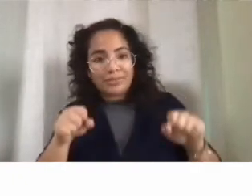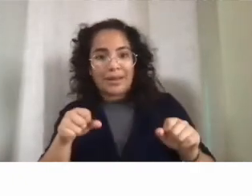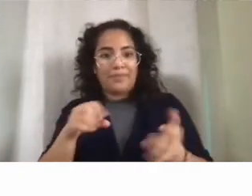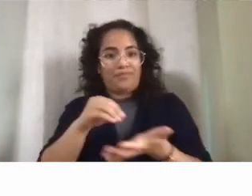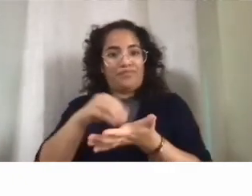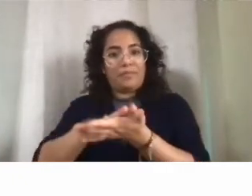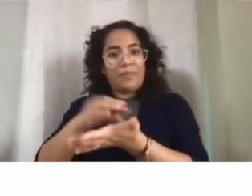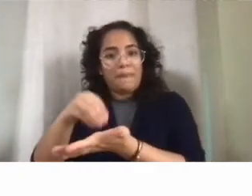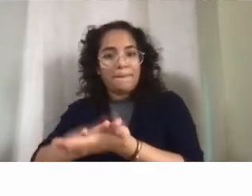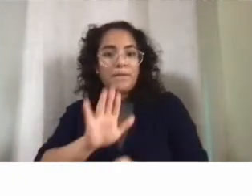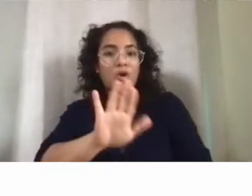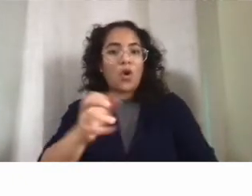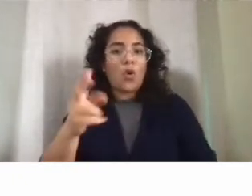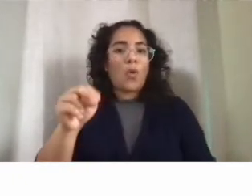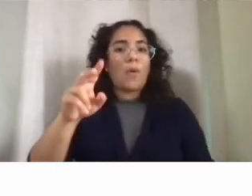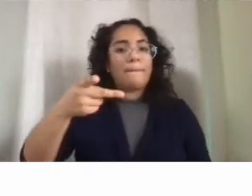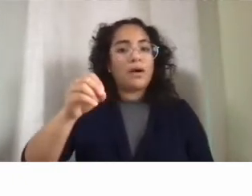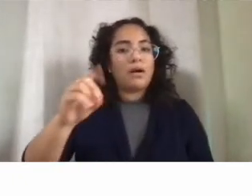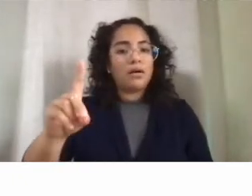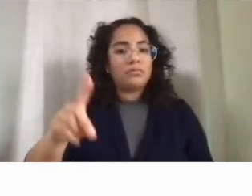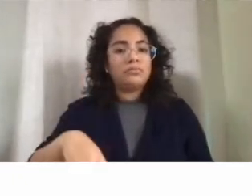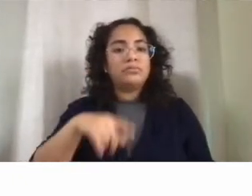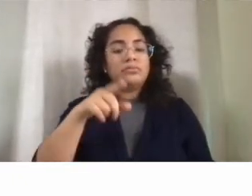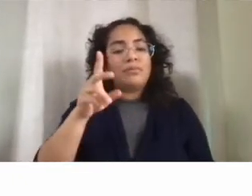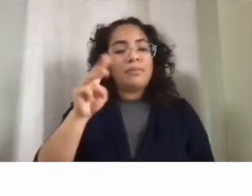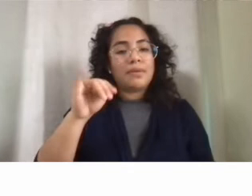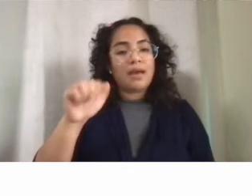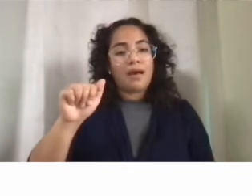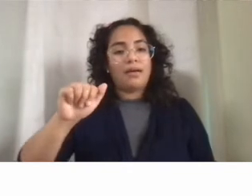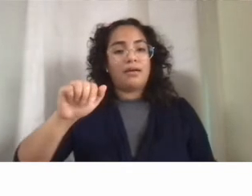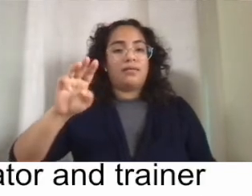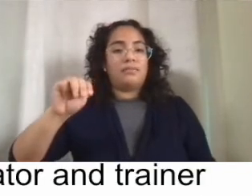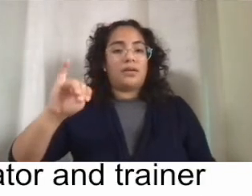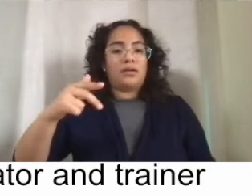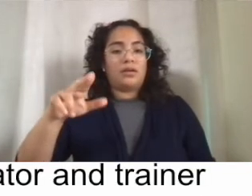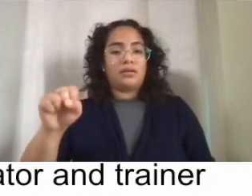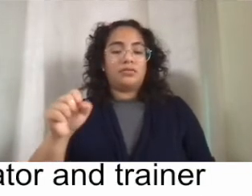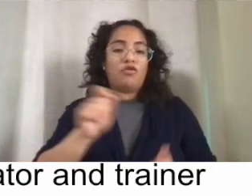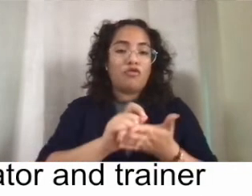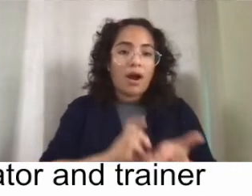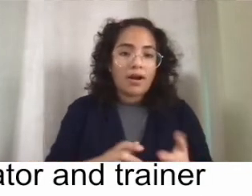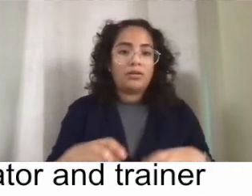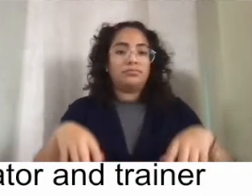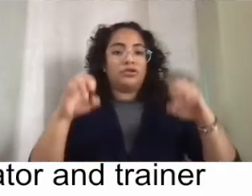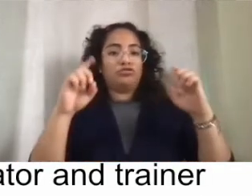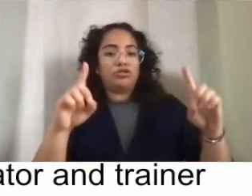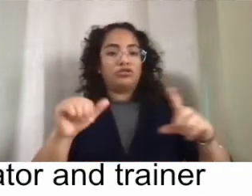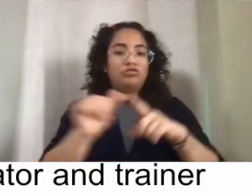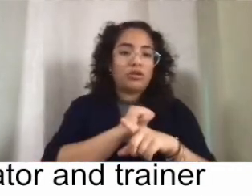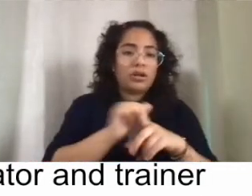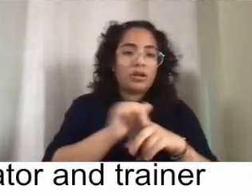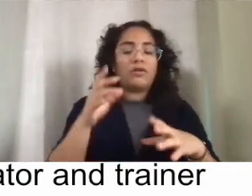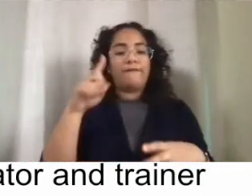pod. Mia Mingus, just very quickly, is an educator, a trainer, a writer for transformative justice and